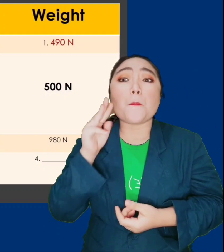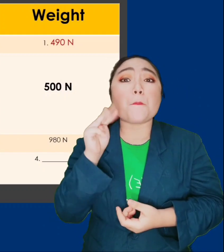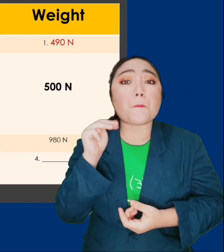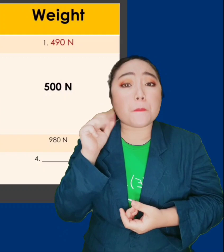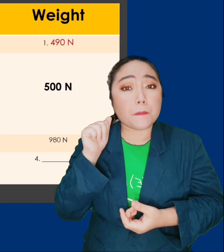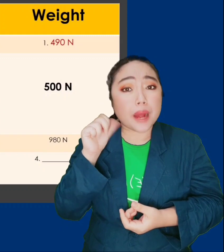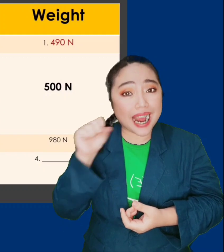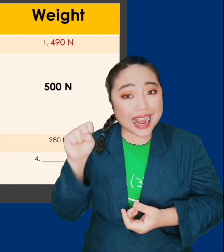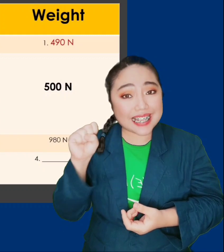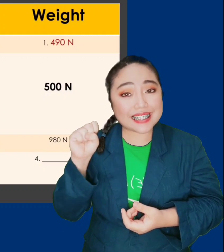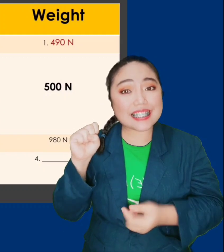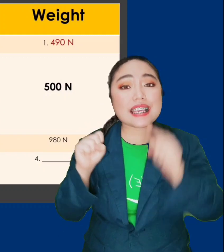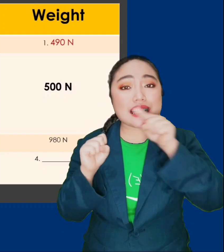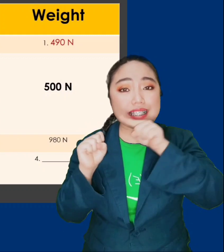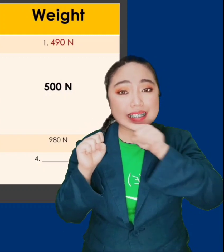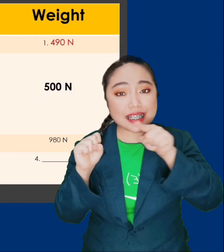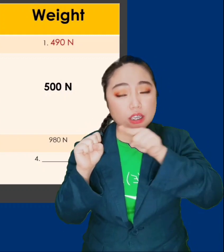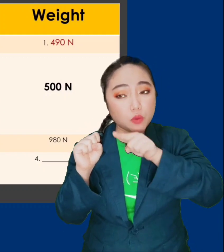do?